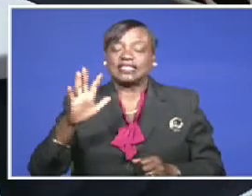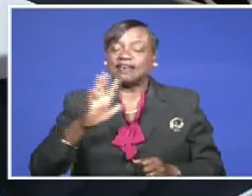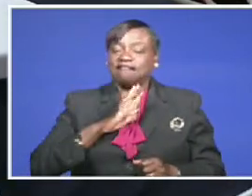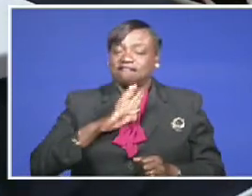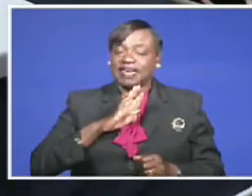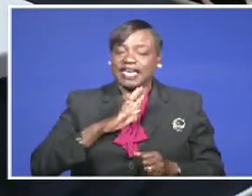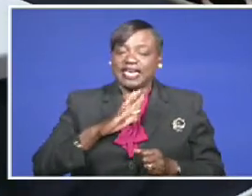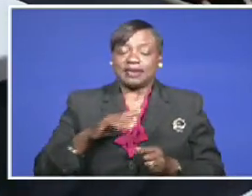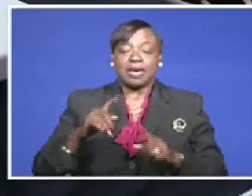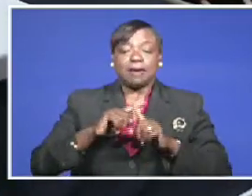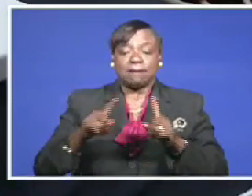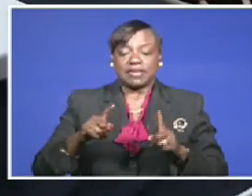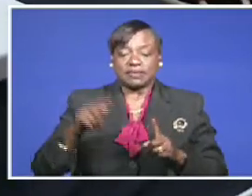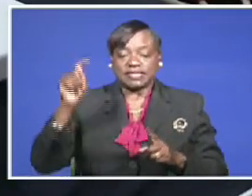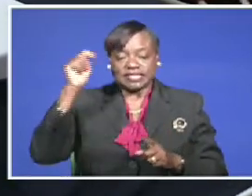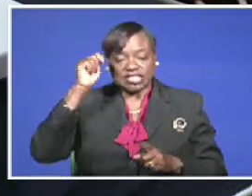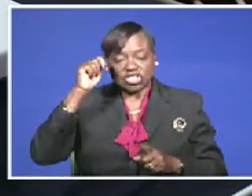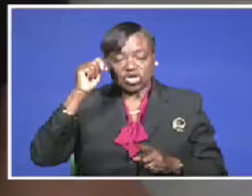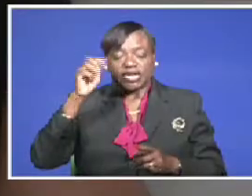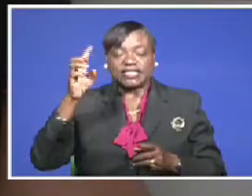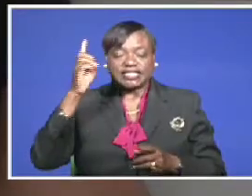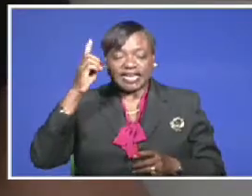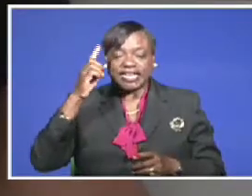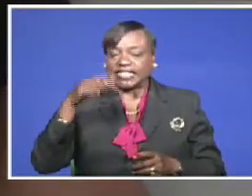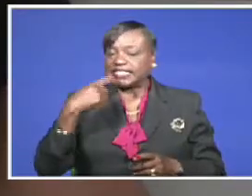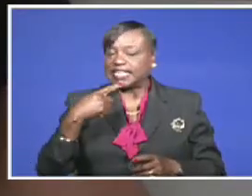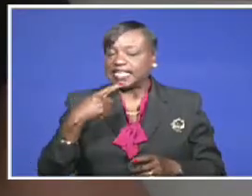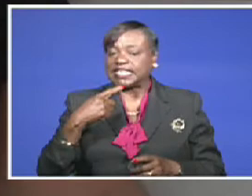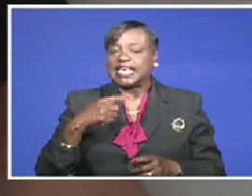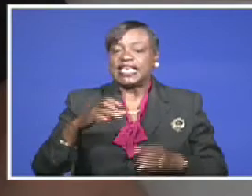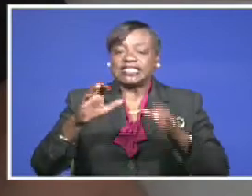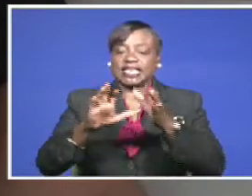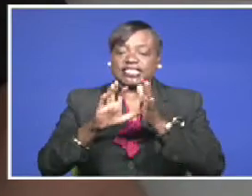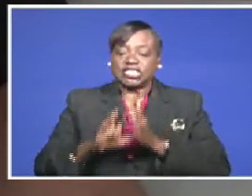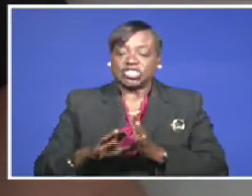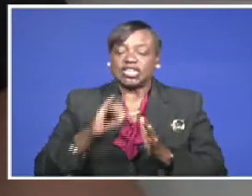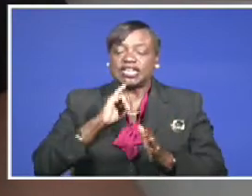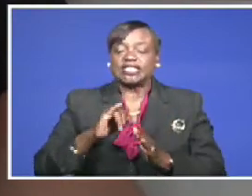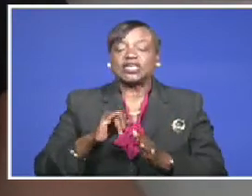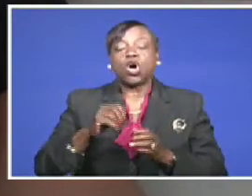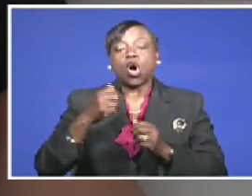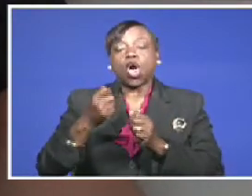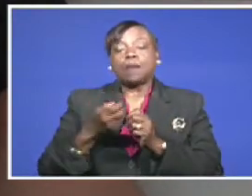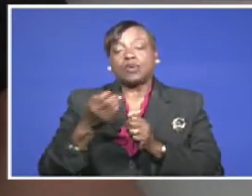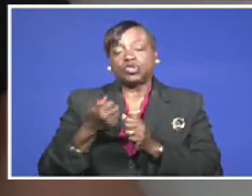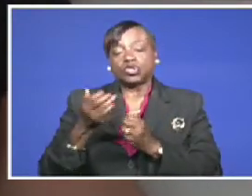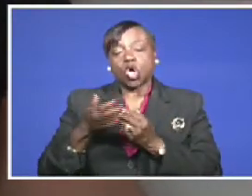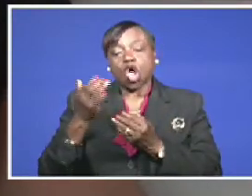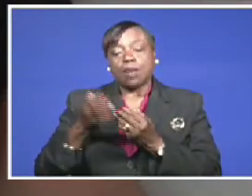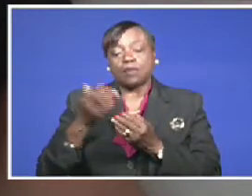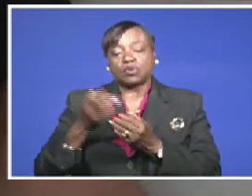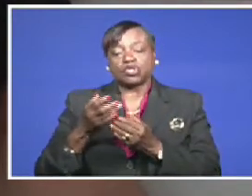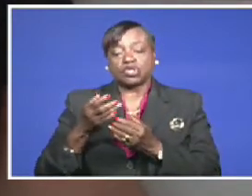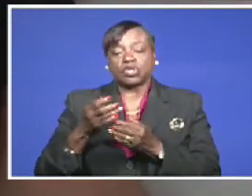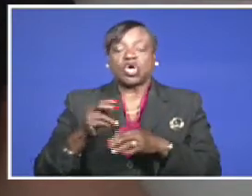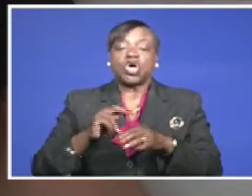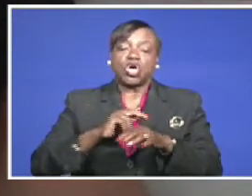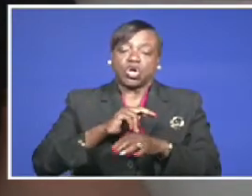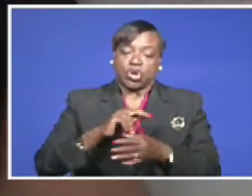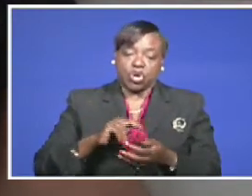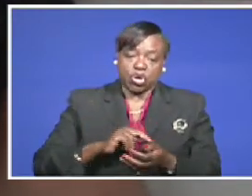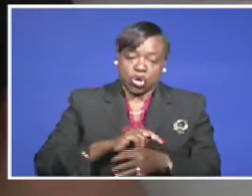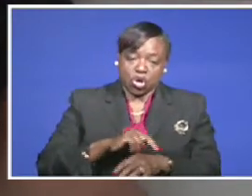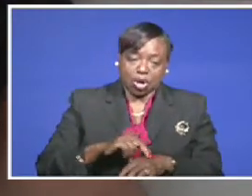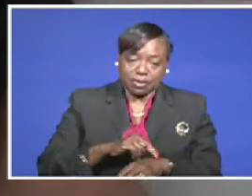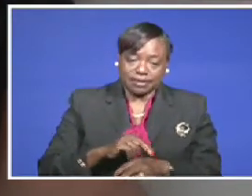says his condition is almost normal. Dr. Lightborn, the end of last month, Dr. Lightborn said, well, Ms. Nixon, you want